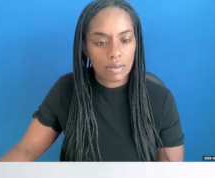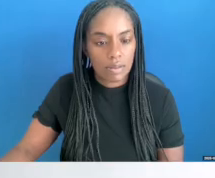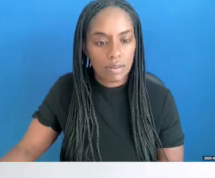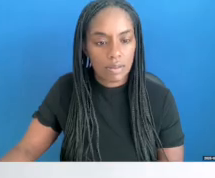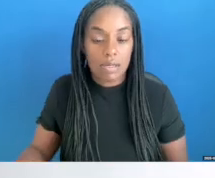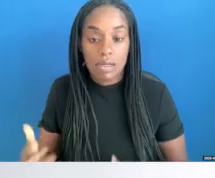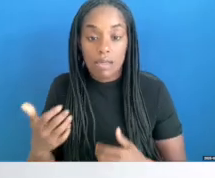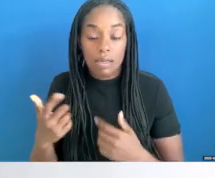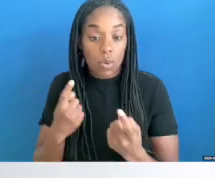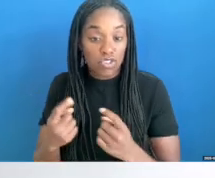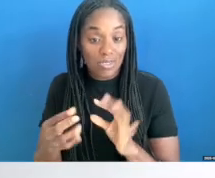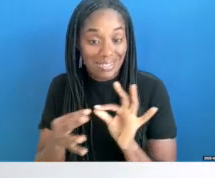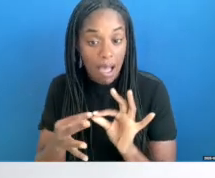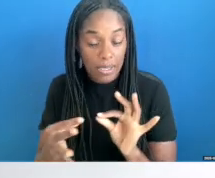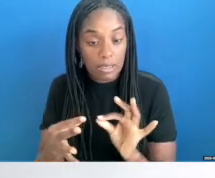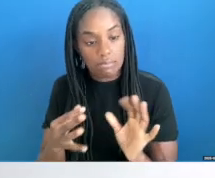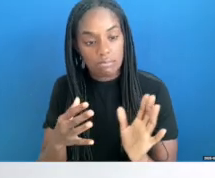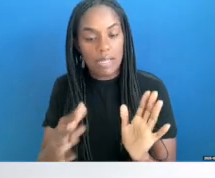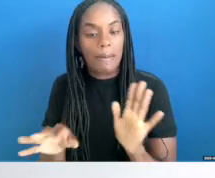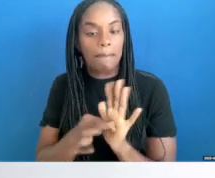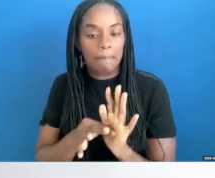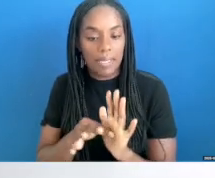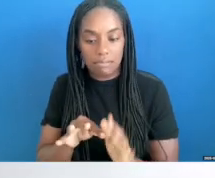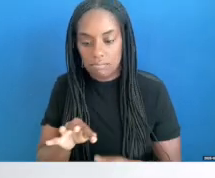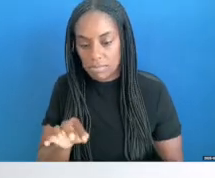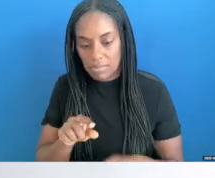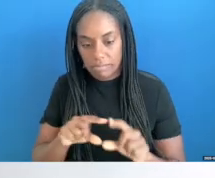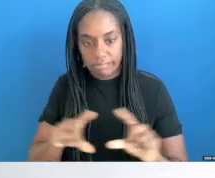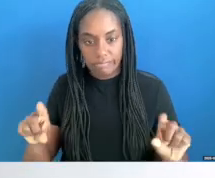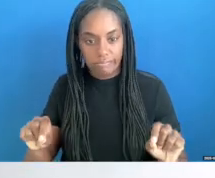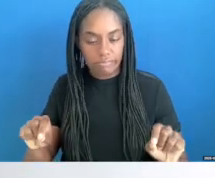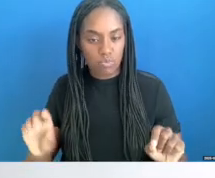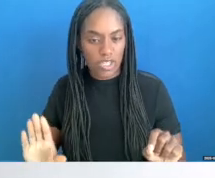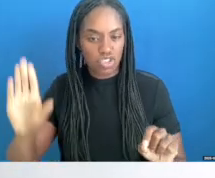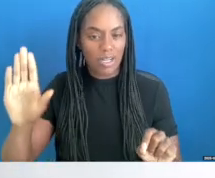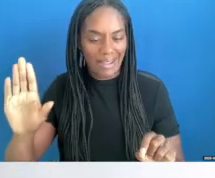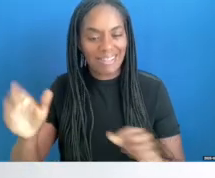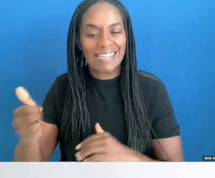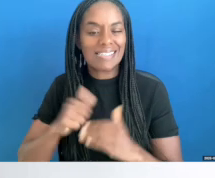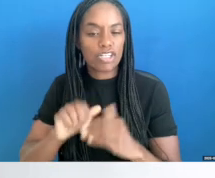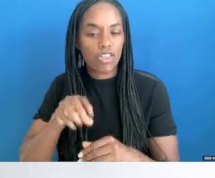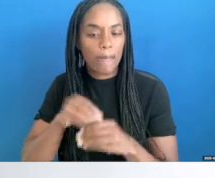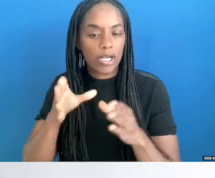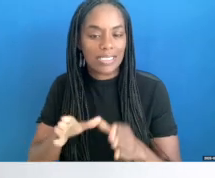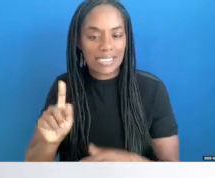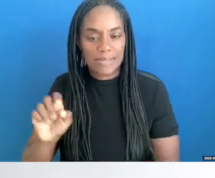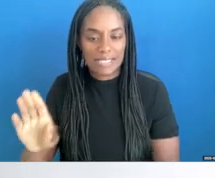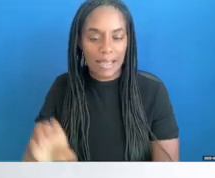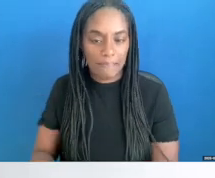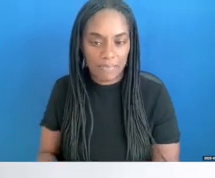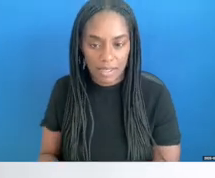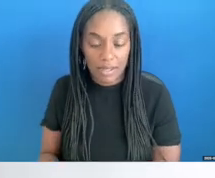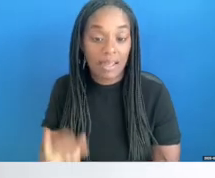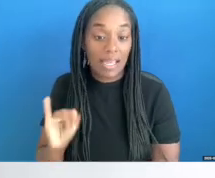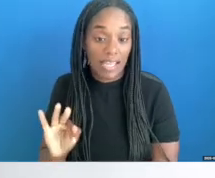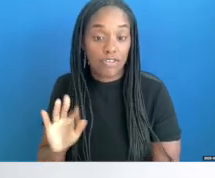part of the presentation, please select the raise hand feature on Zoom under the participants tab. If you are on the Zoom